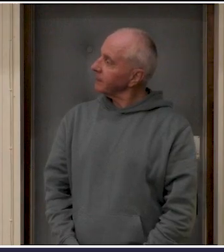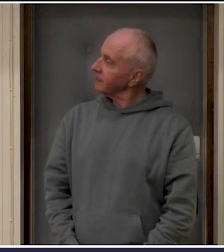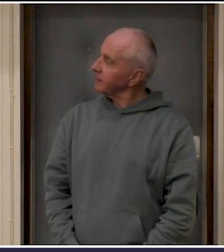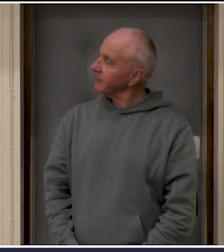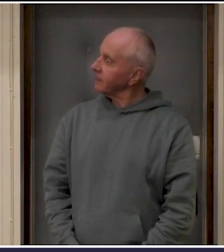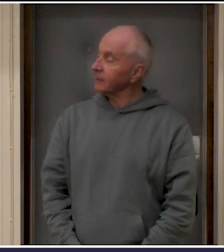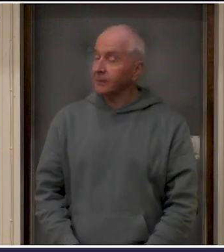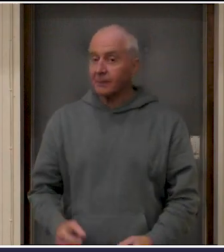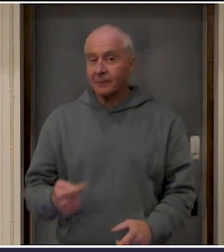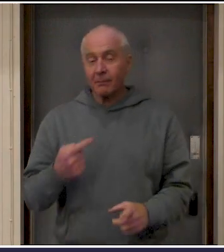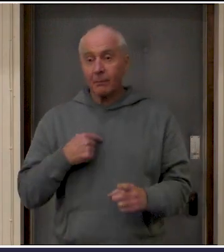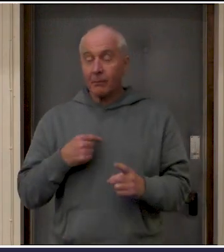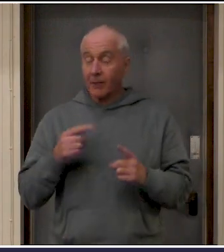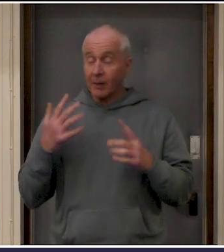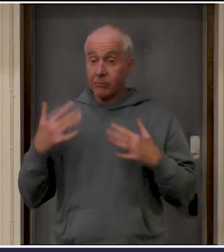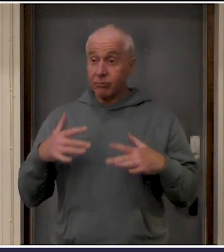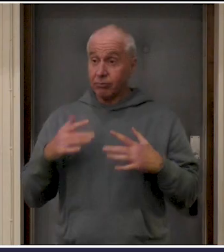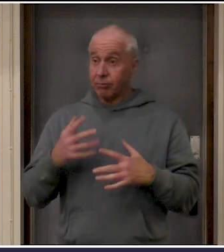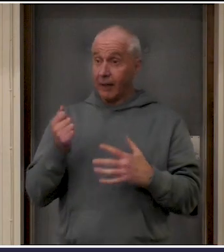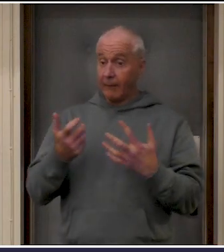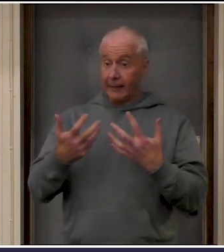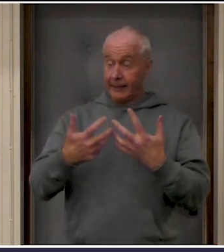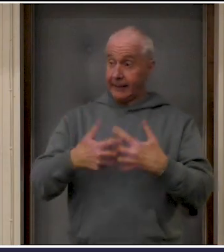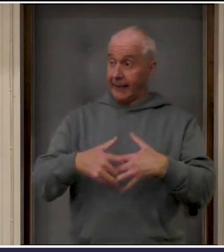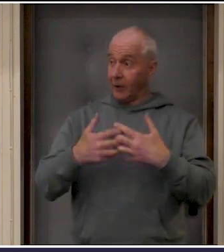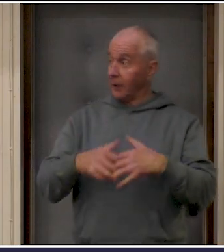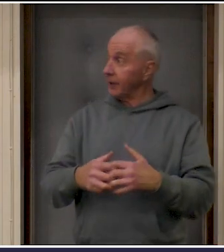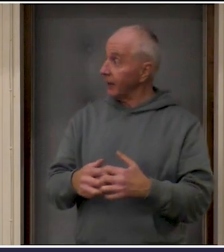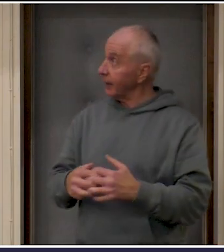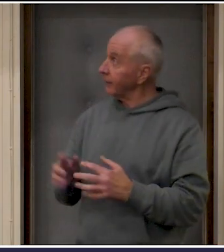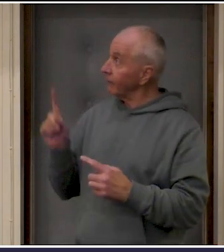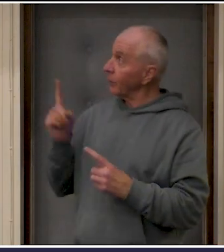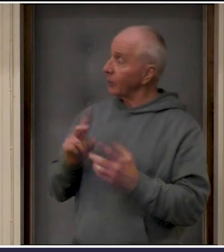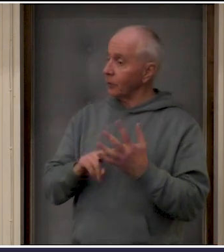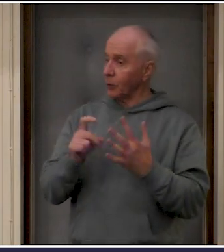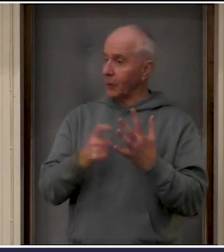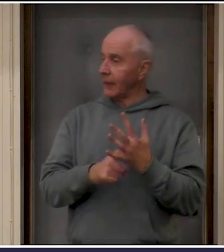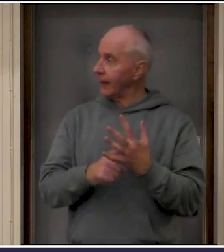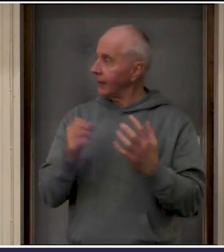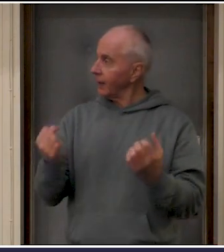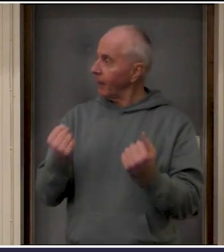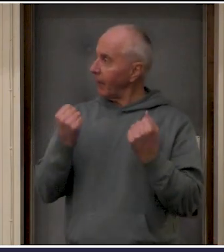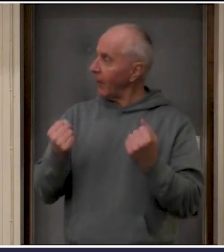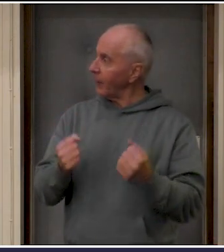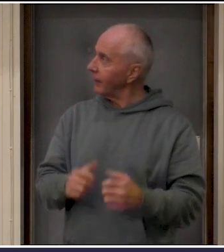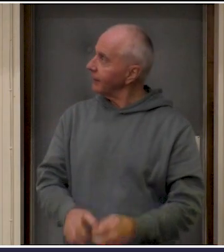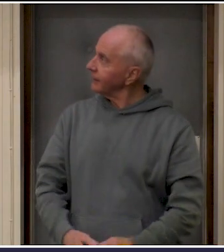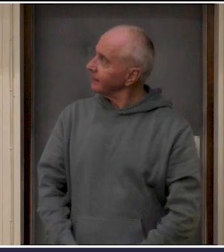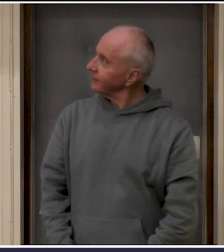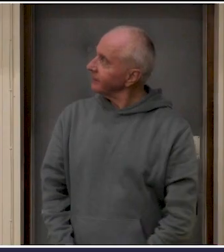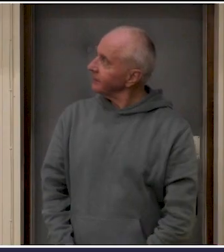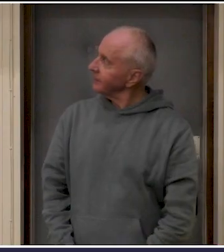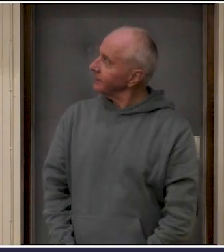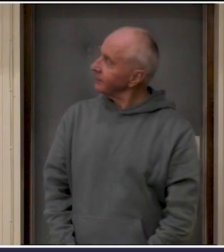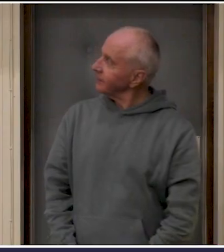What amazes me is they had this technology for what you're about to see from a nuclear power plant. When the forces of Yeah, nature, this is what video looked like. the